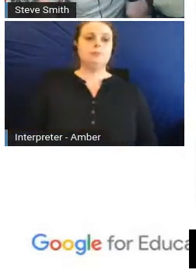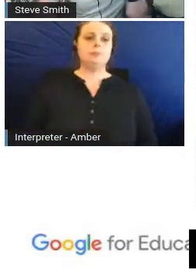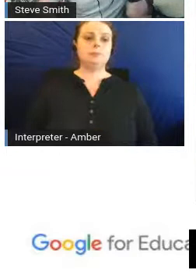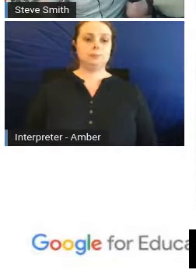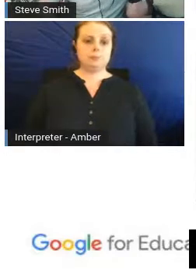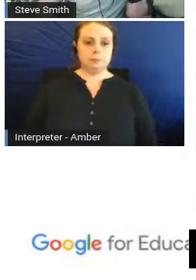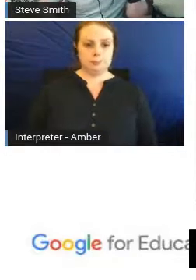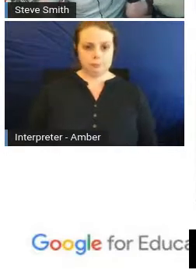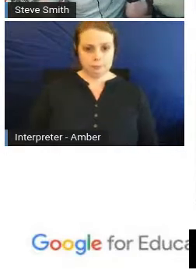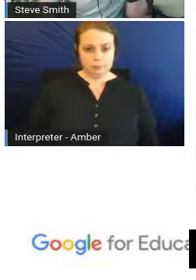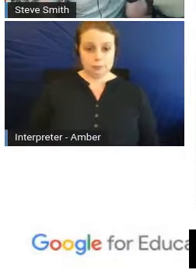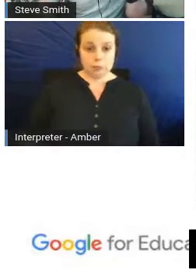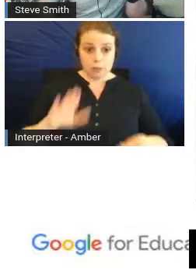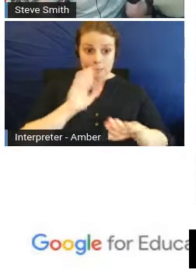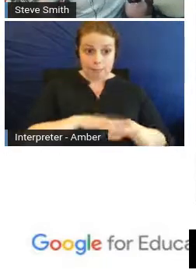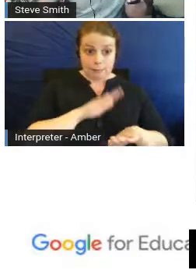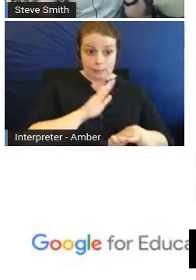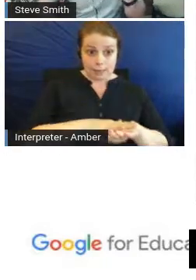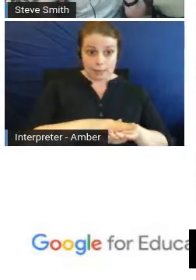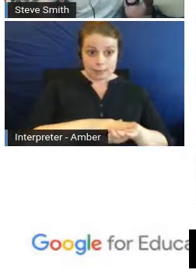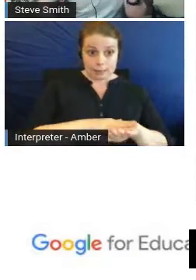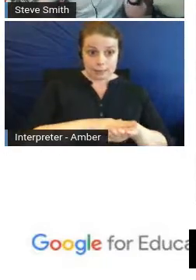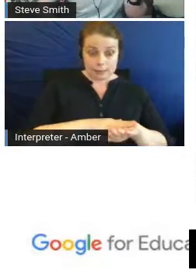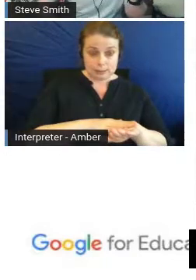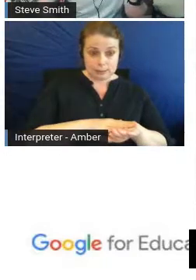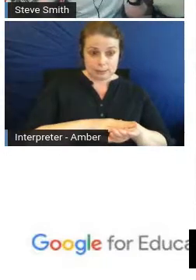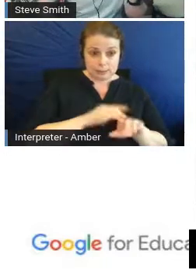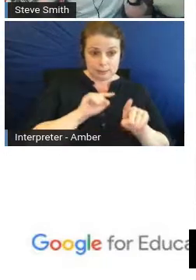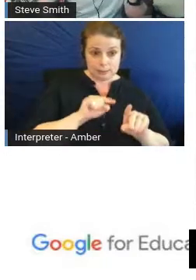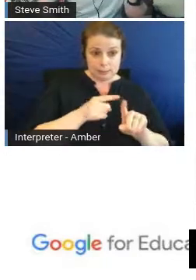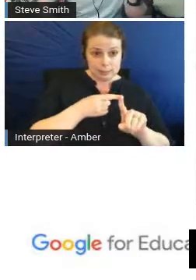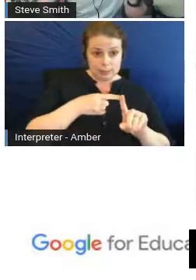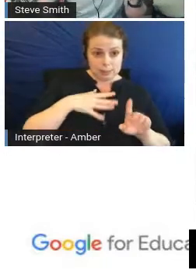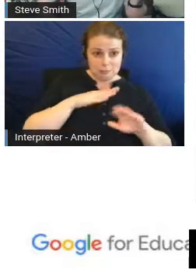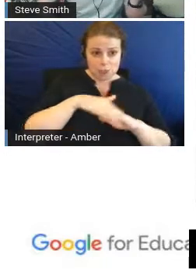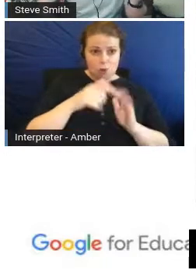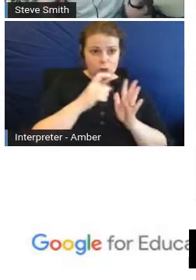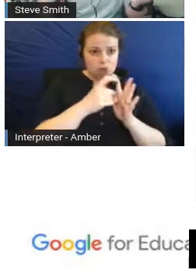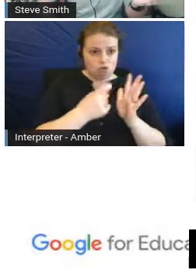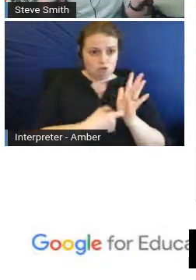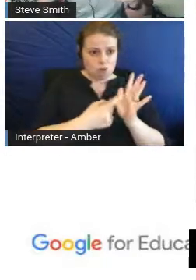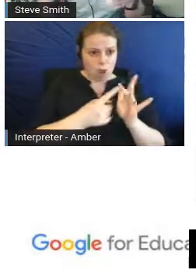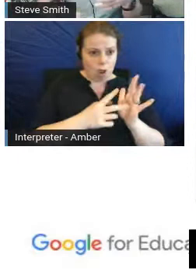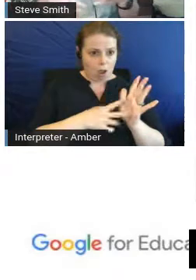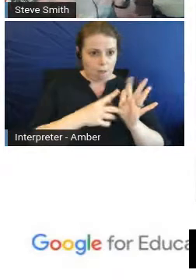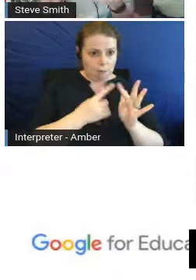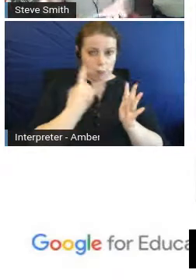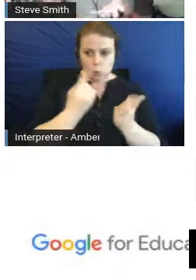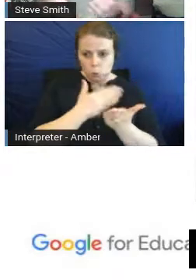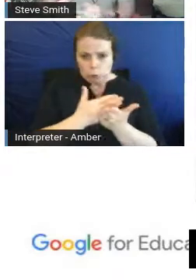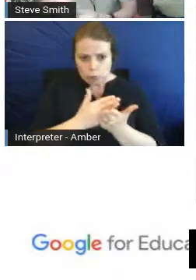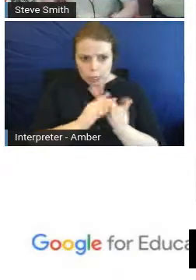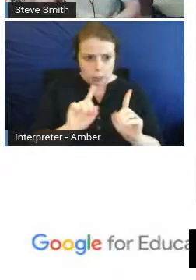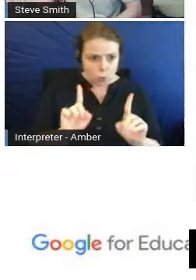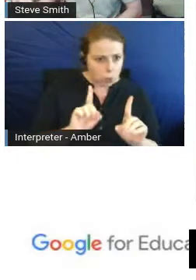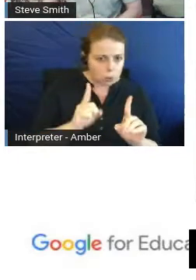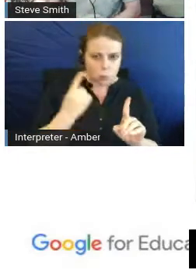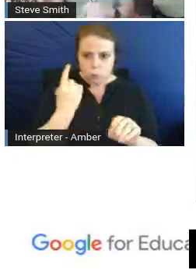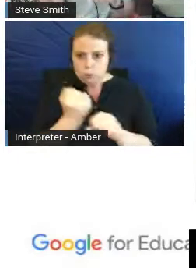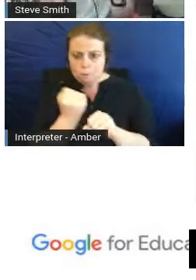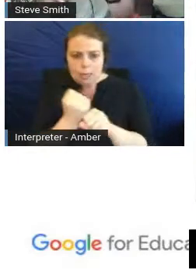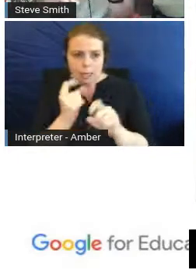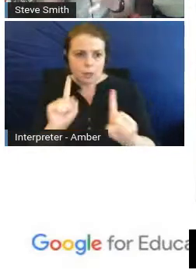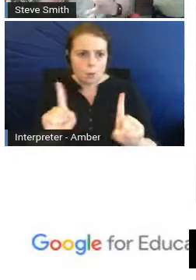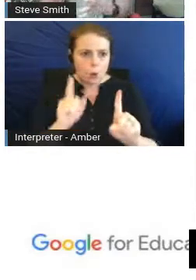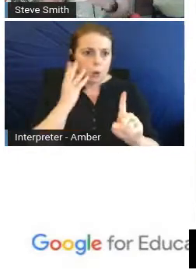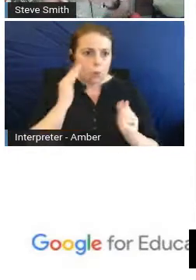Down on the left-hand side is looking specifically around Drive, around who shared what, who's created what, when were things handed